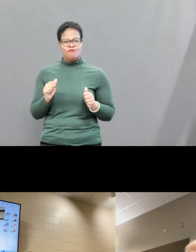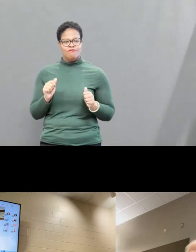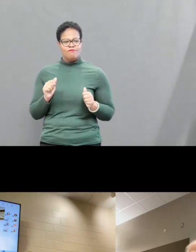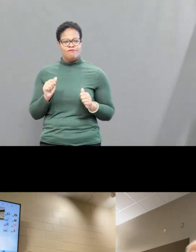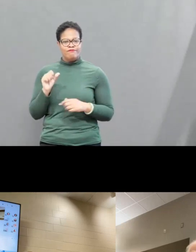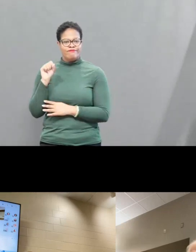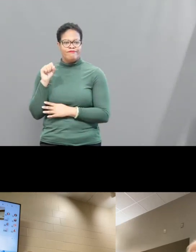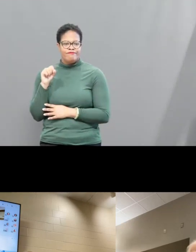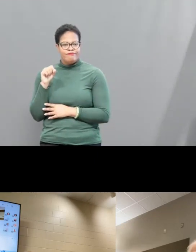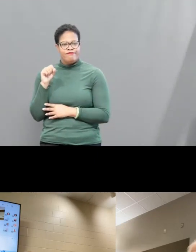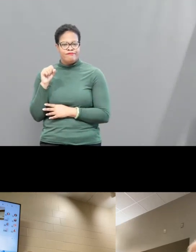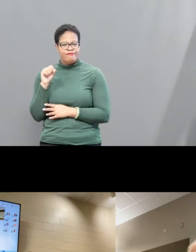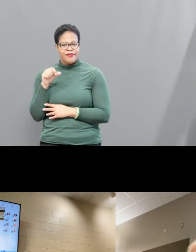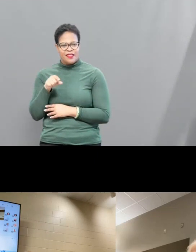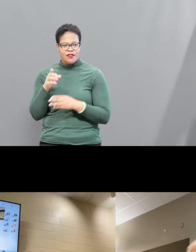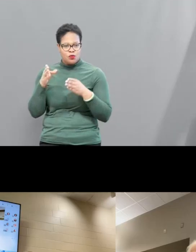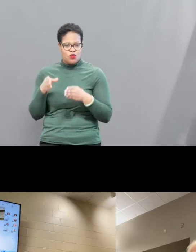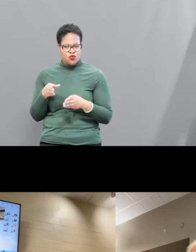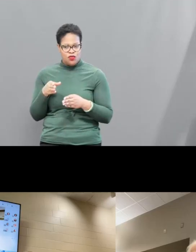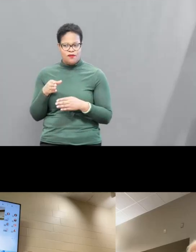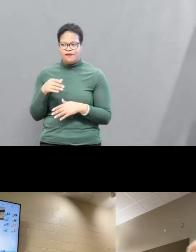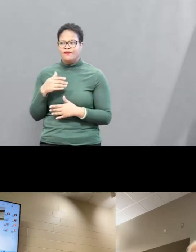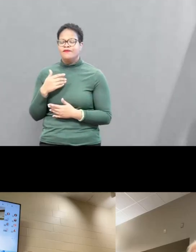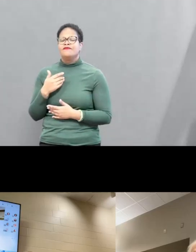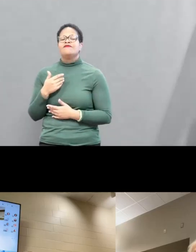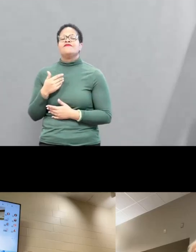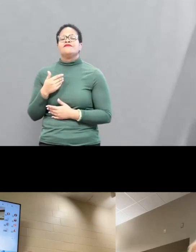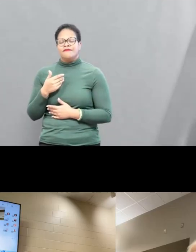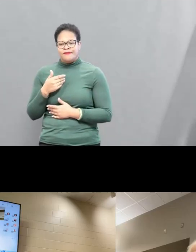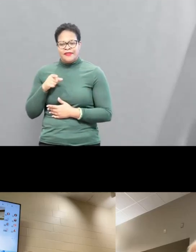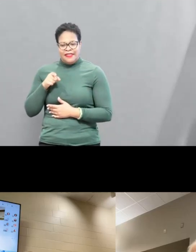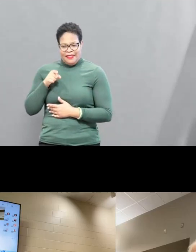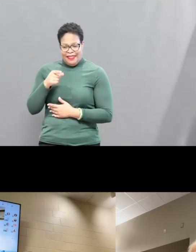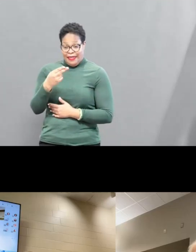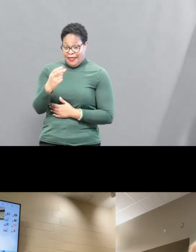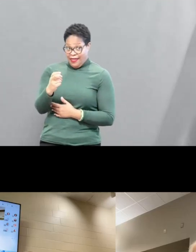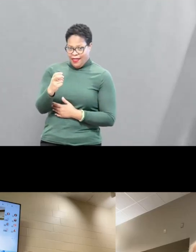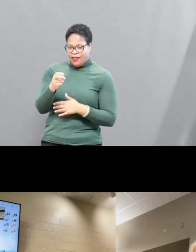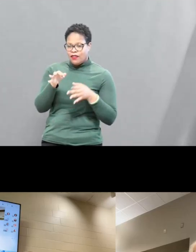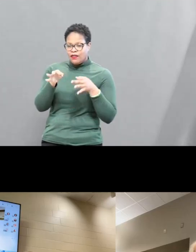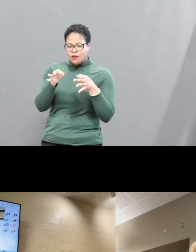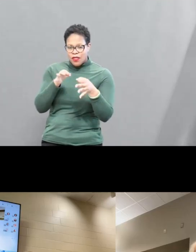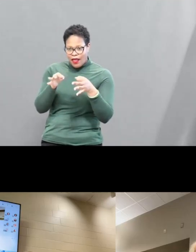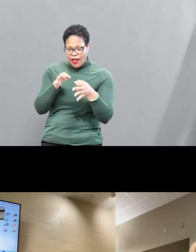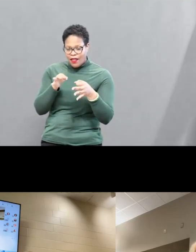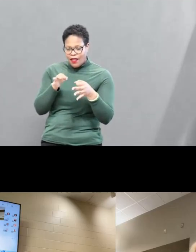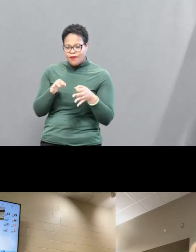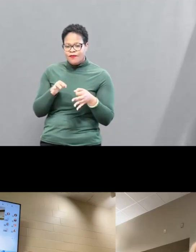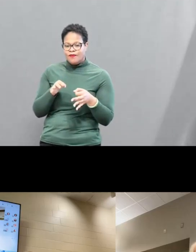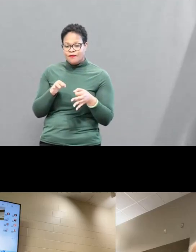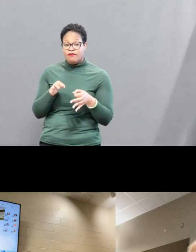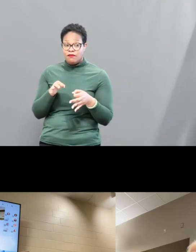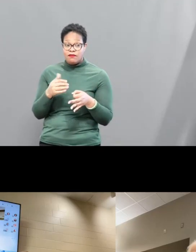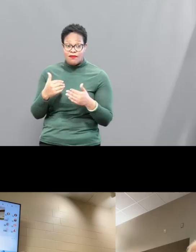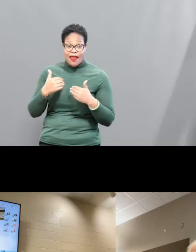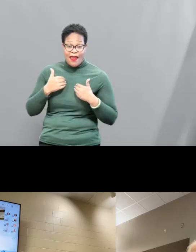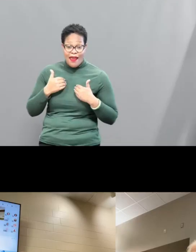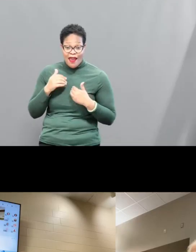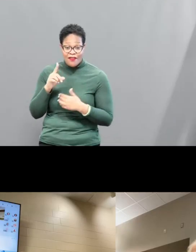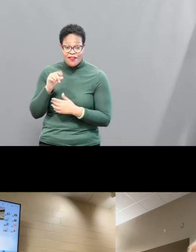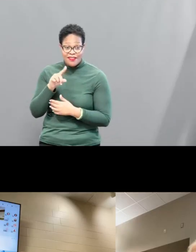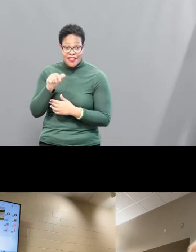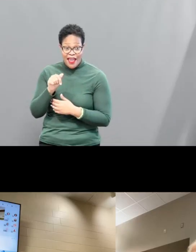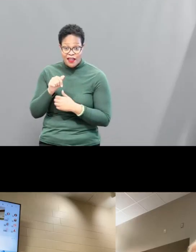drop on this individual as he explained that they had data